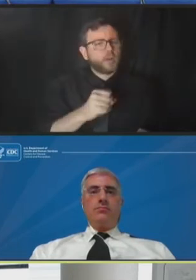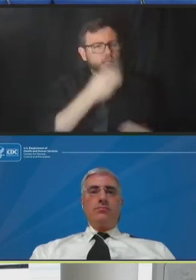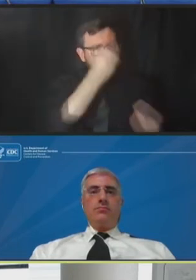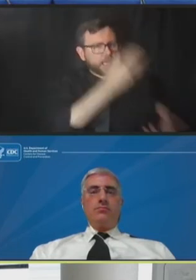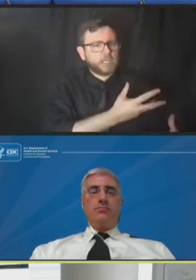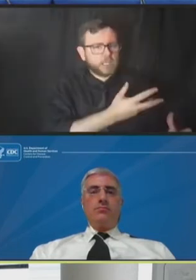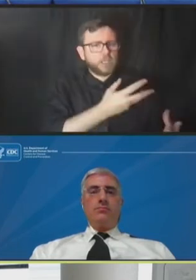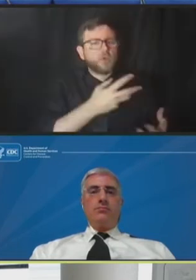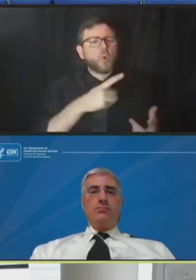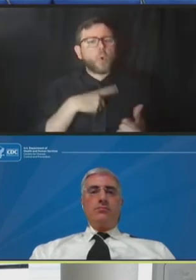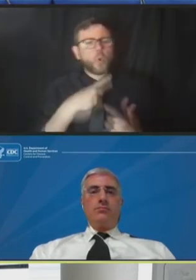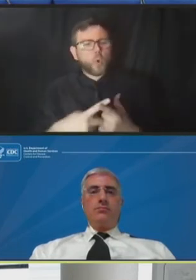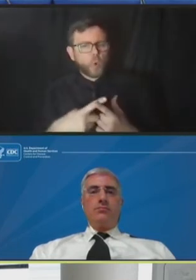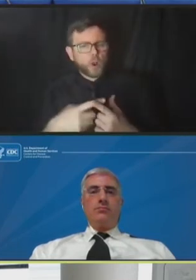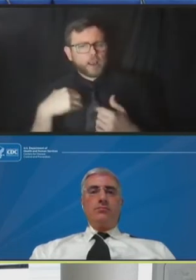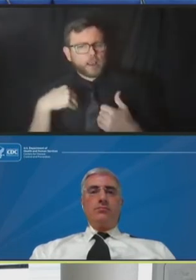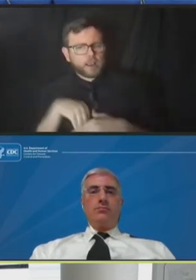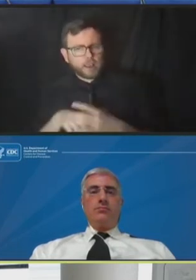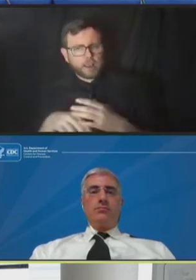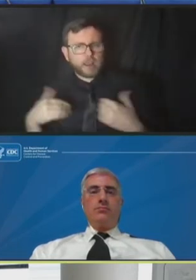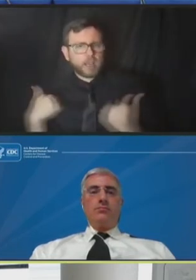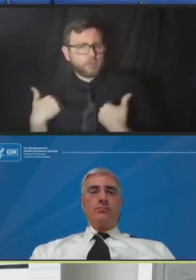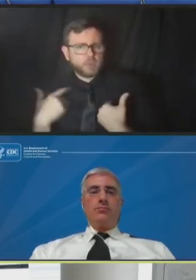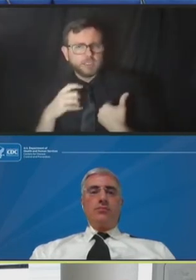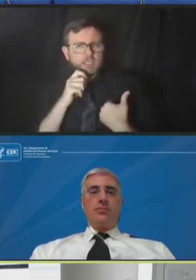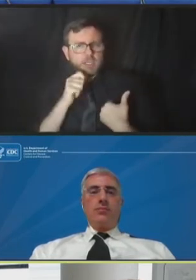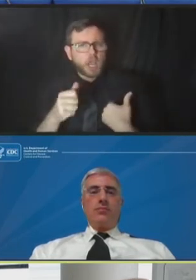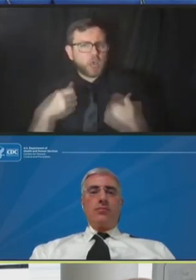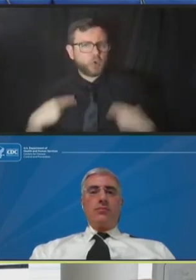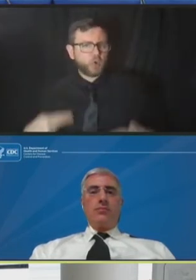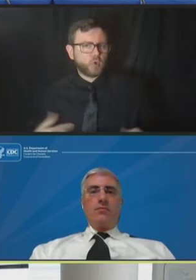in animals such as non-human primates?